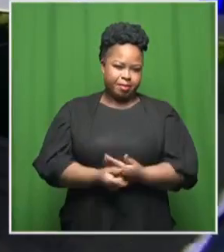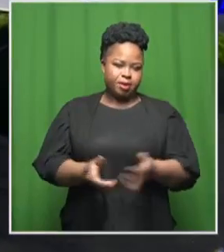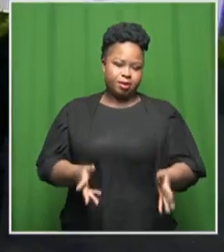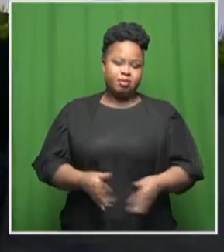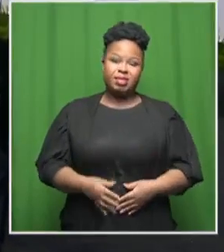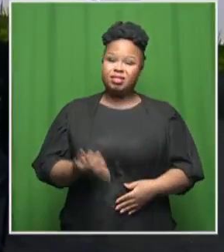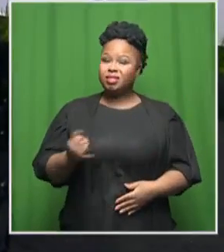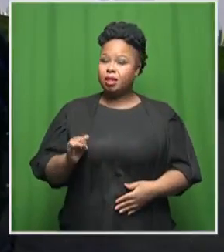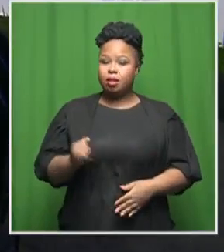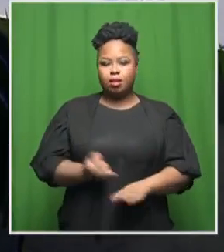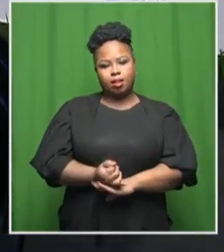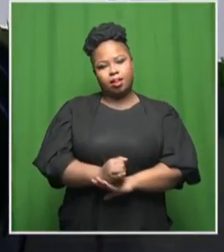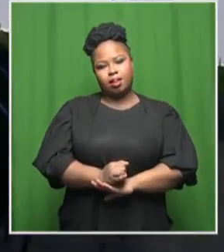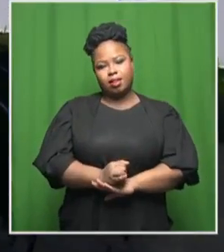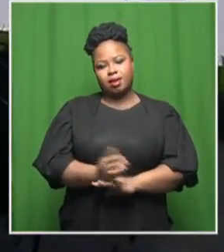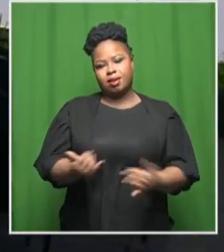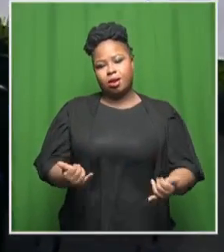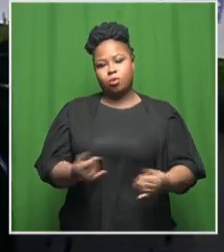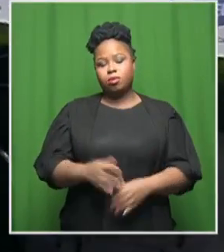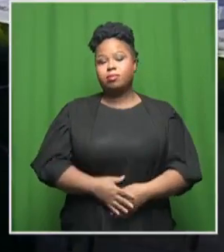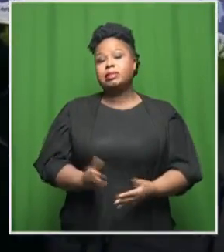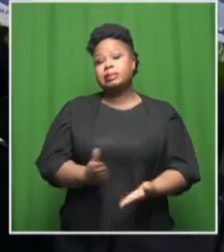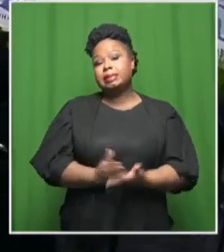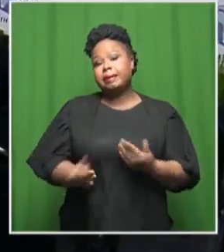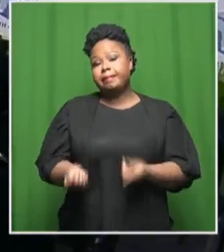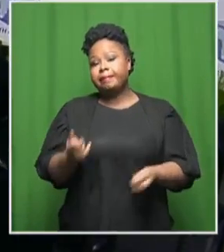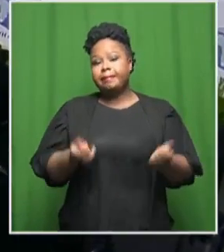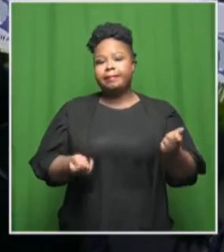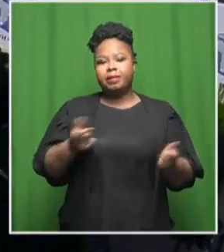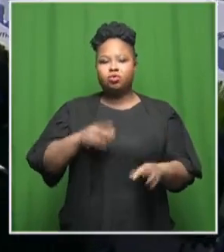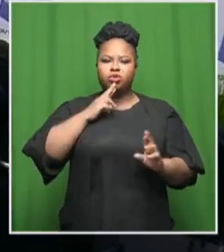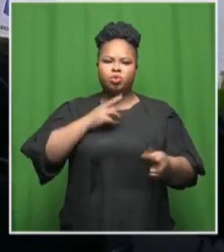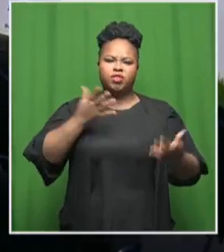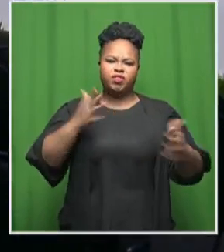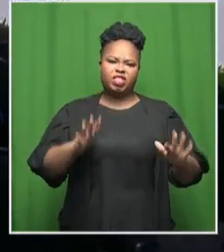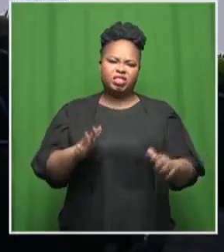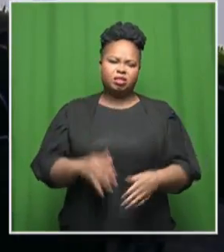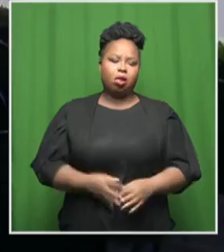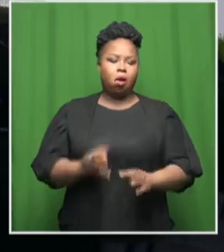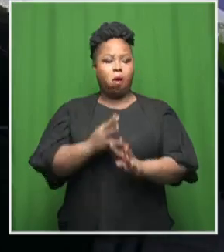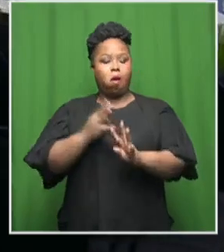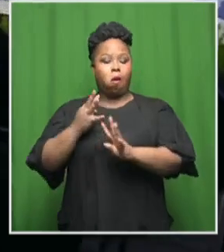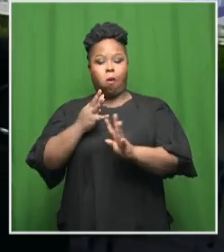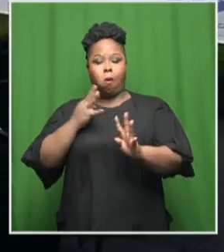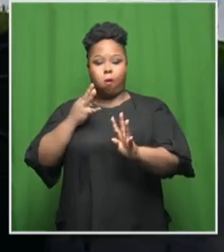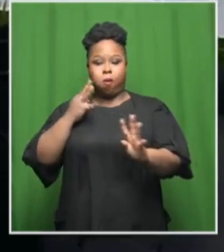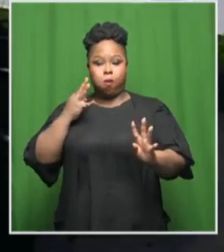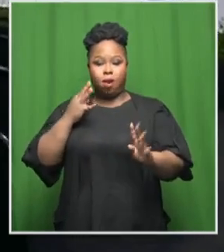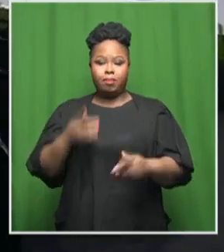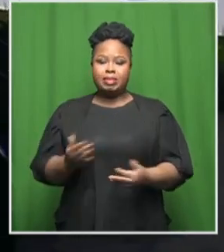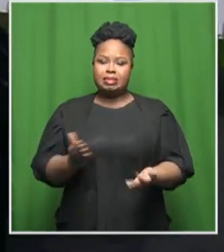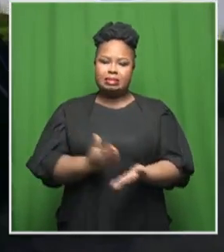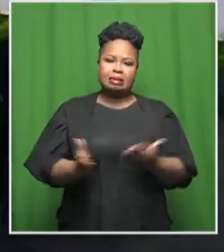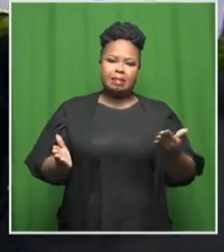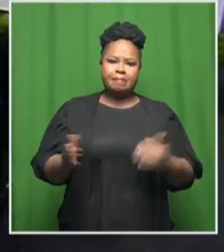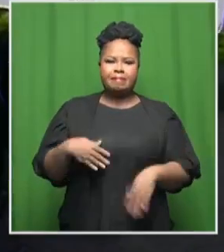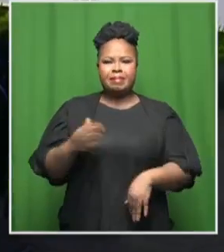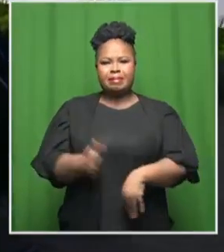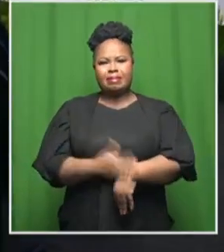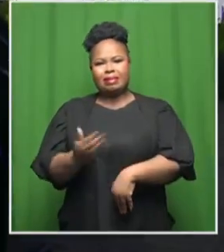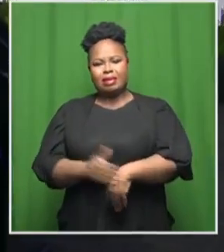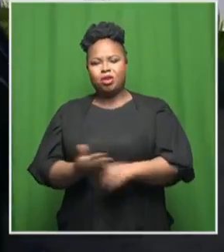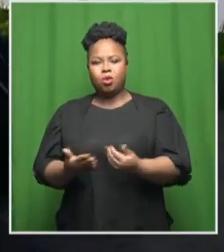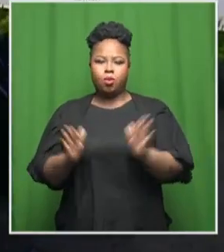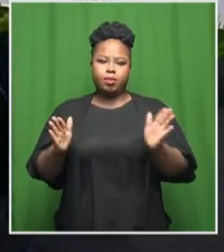this is still very, very early days. There were some issues that were reported around the country. The long queues, some opening late,